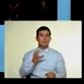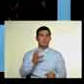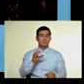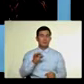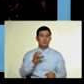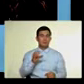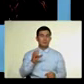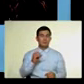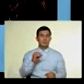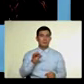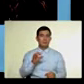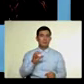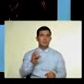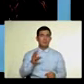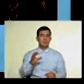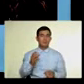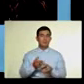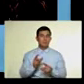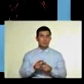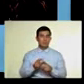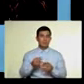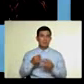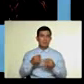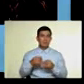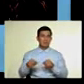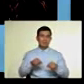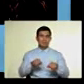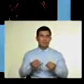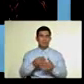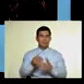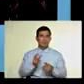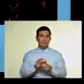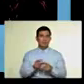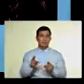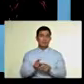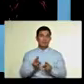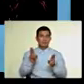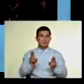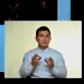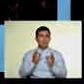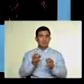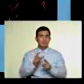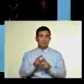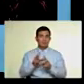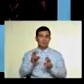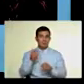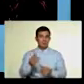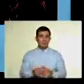yunoncha yer qimirlash degan ma'noni anglatadi. Bu qoidani ham daftaringizga yozib qo'yishni